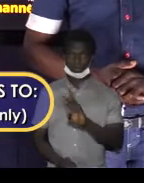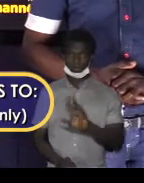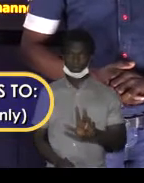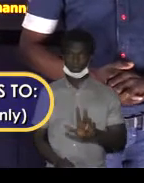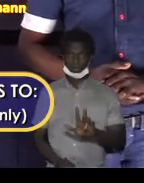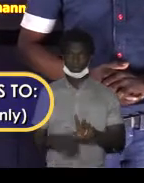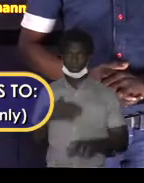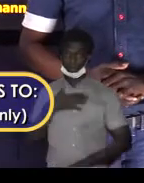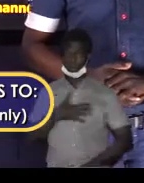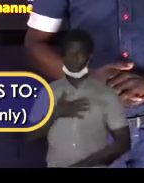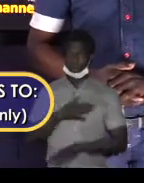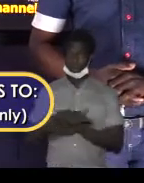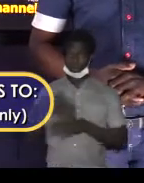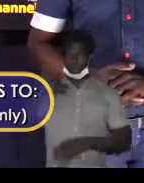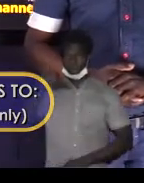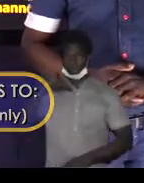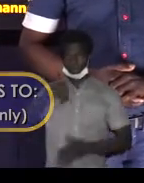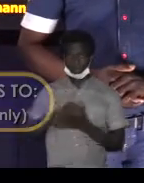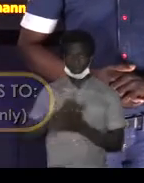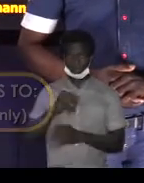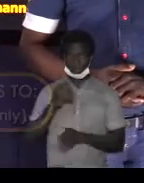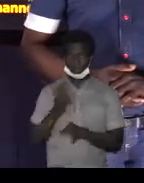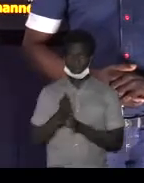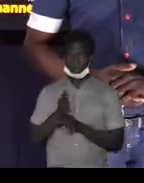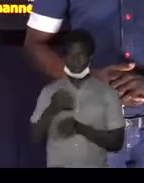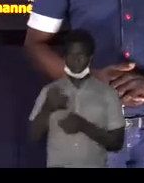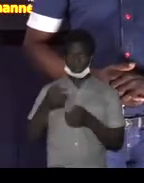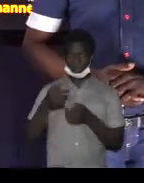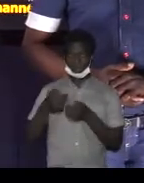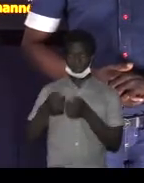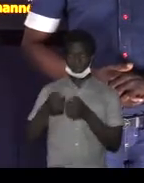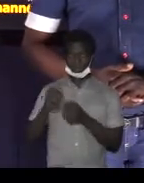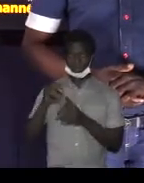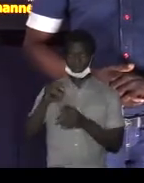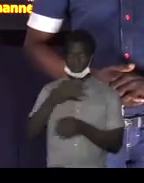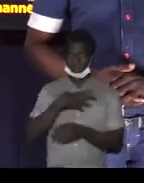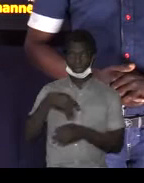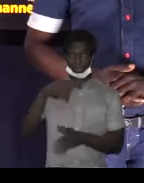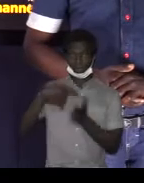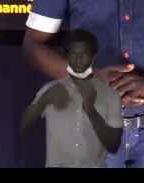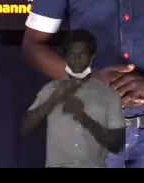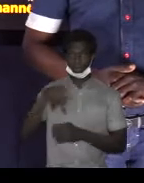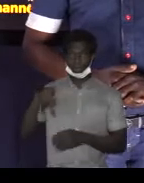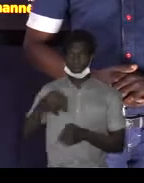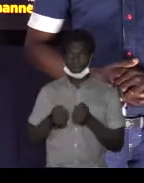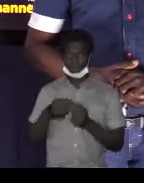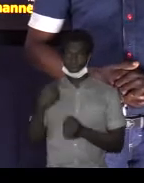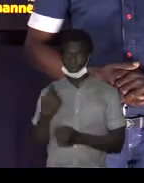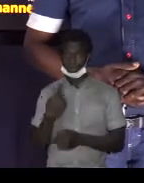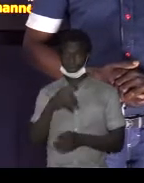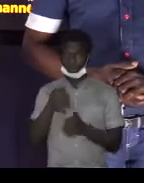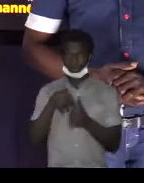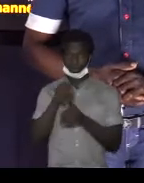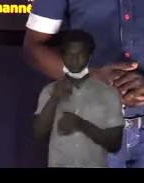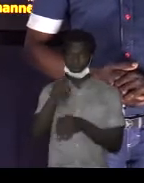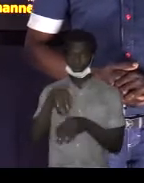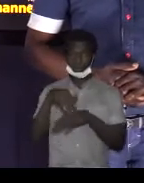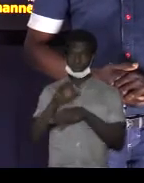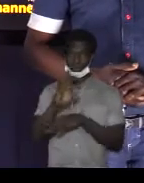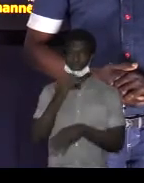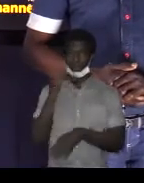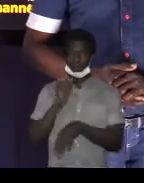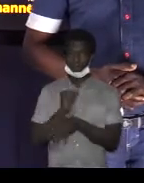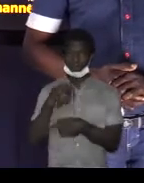081-50-86-5663. Please do not call that line. SMS and WhatsApp messages only. And when you're sending your